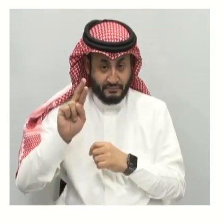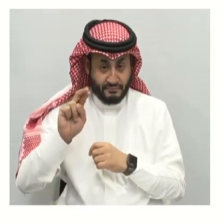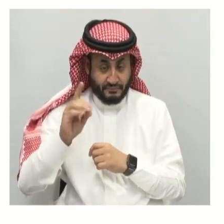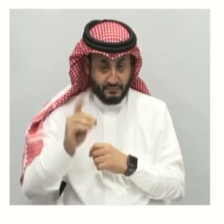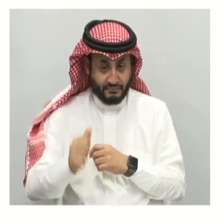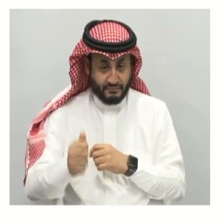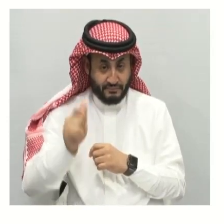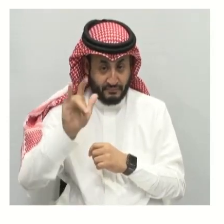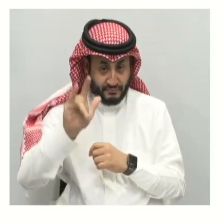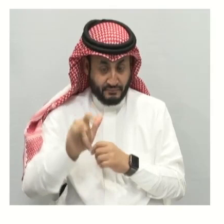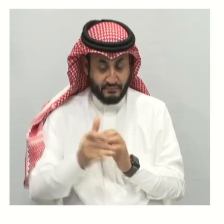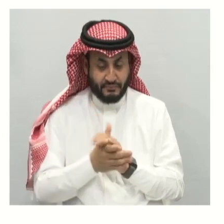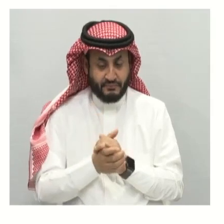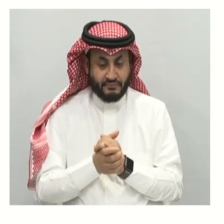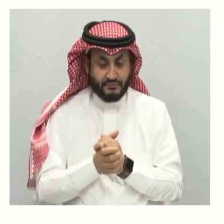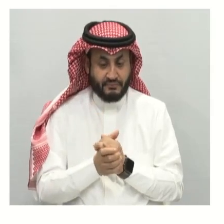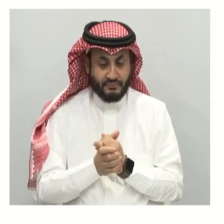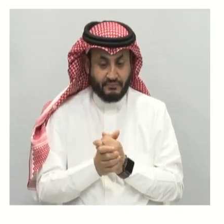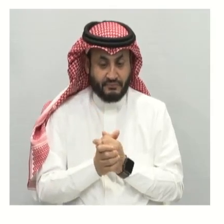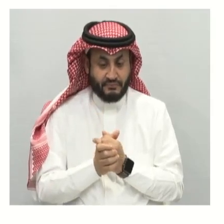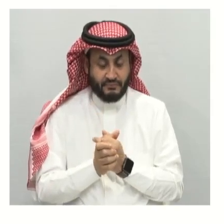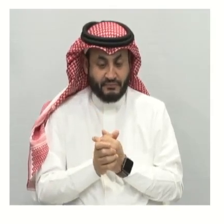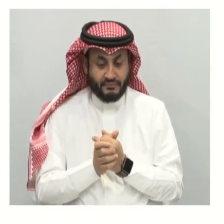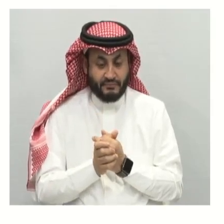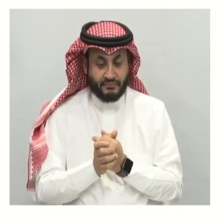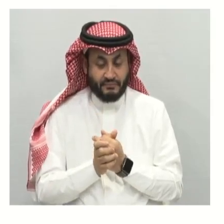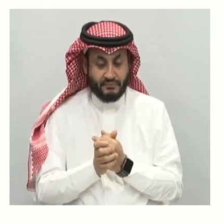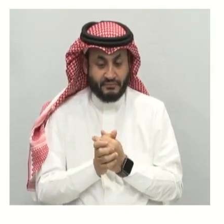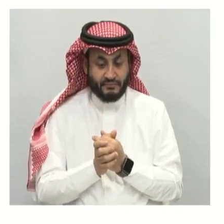Saturday. Thursday, Friday, Saturday.